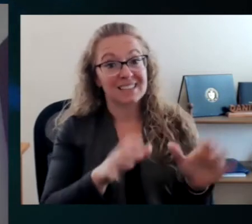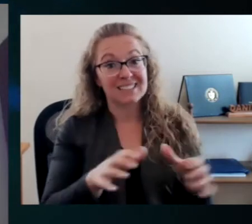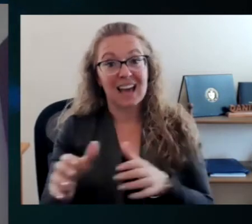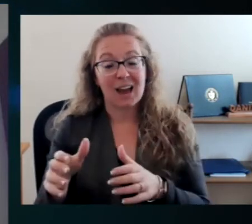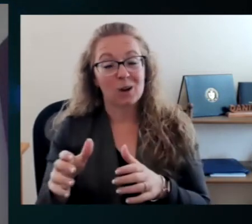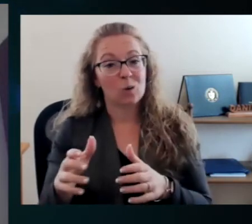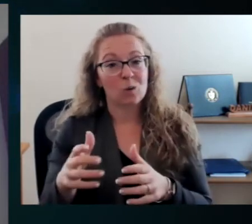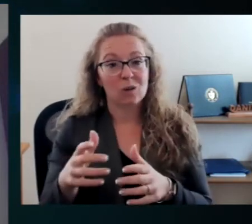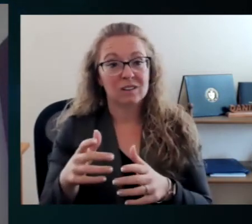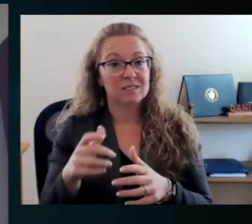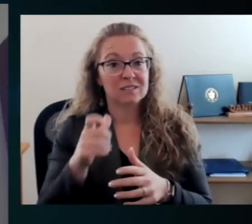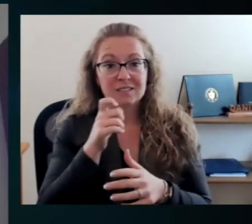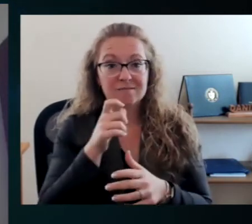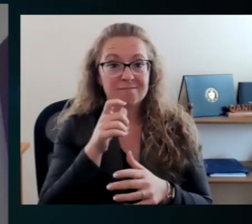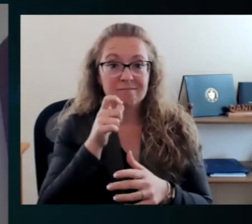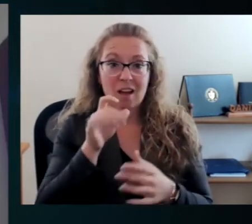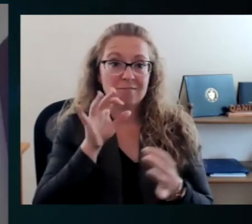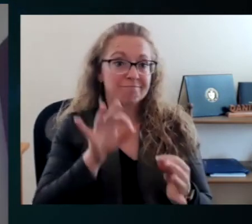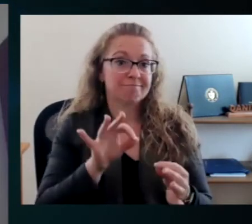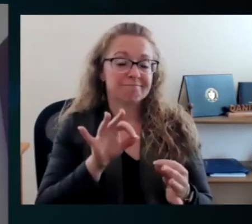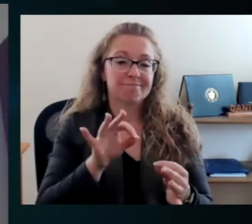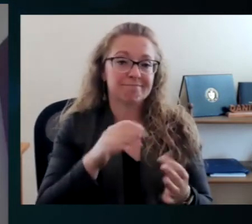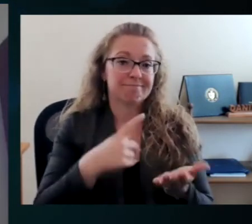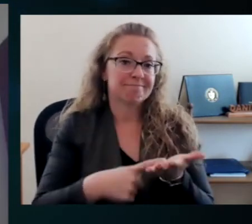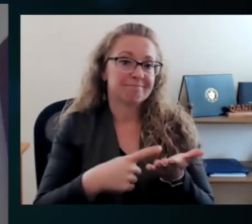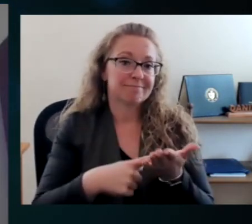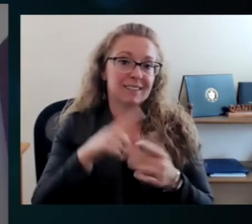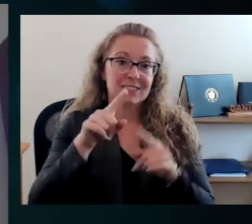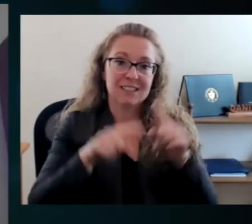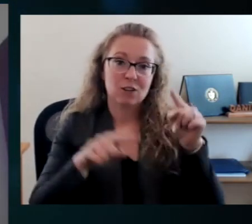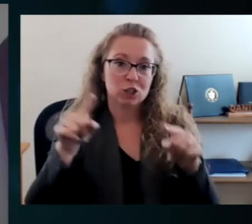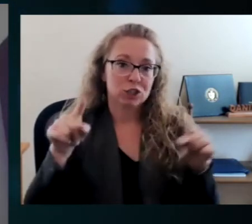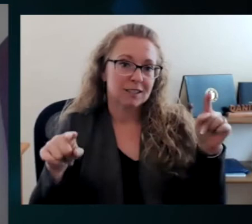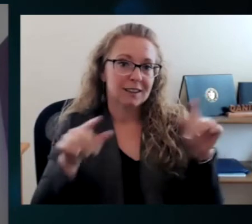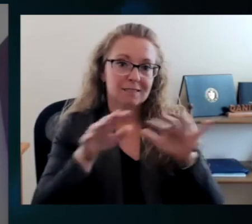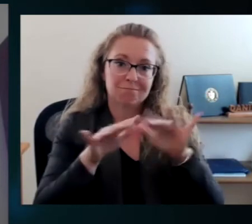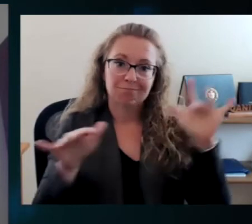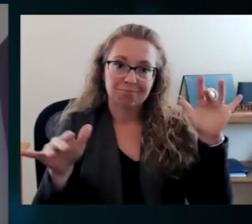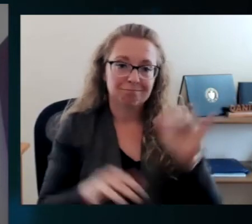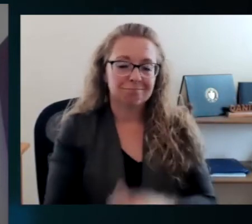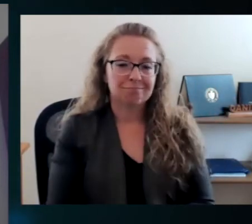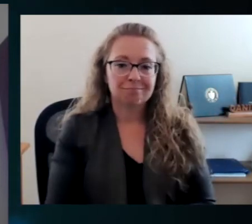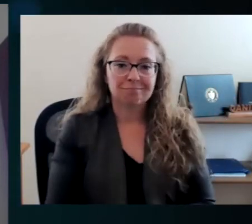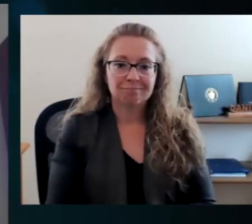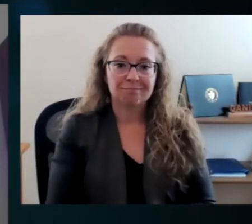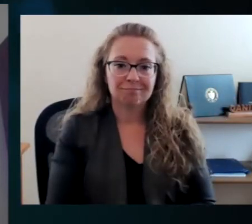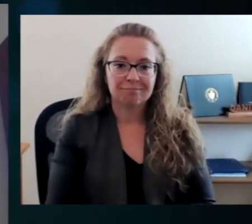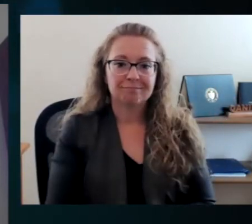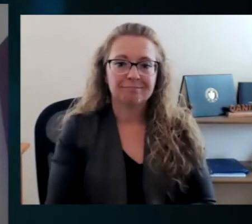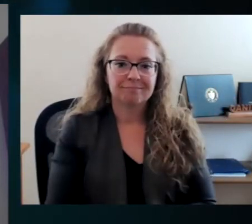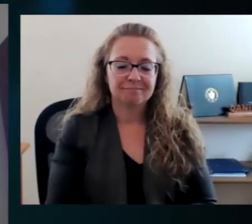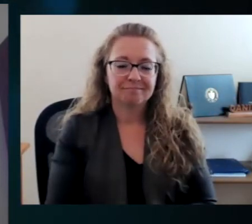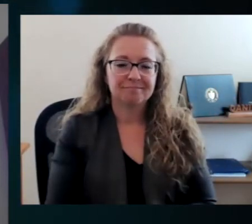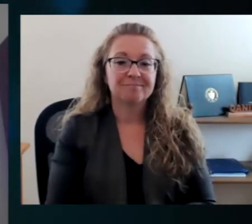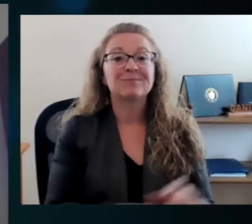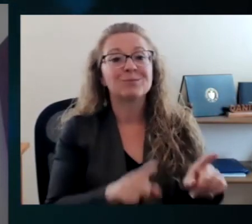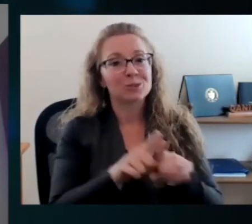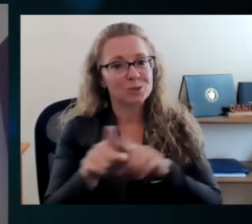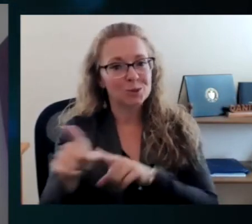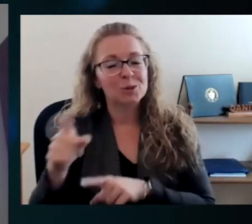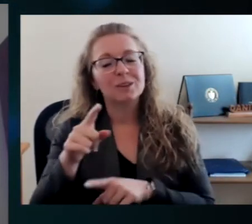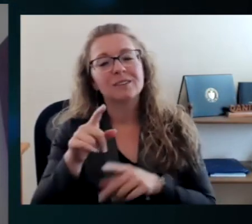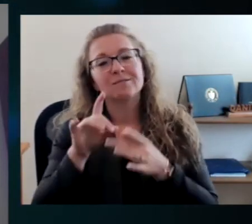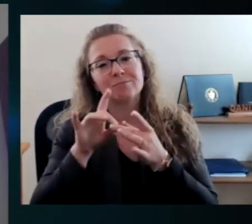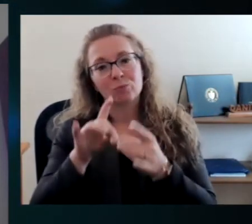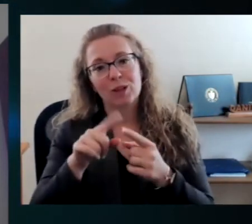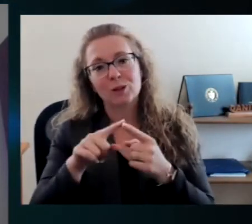addressing diversity. And has also said, in terms of how data collection relates to power